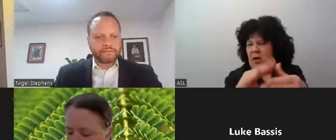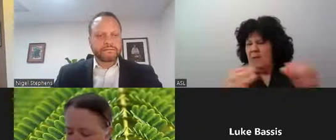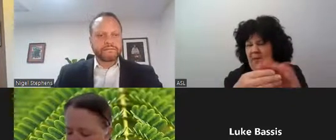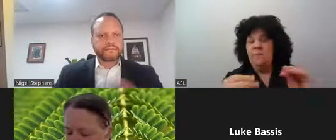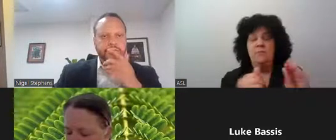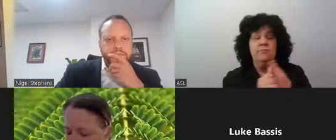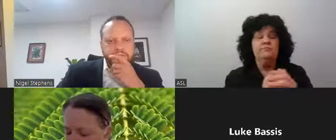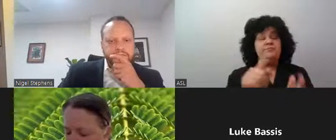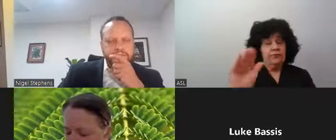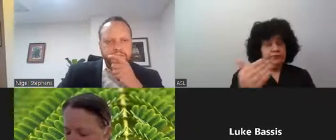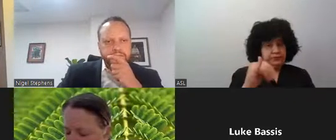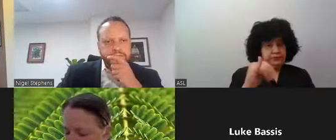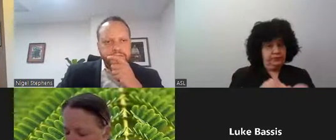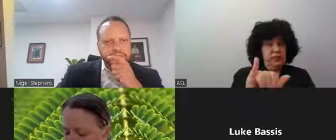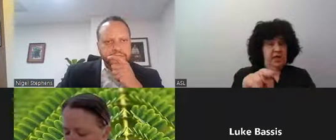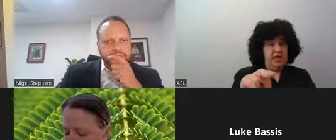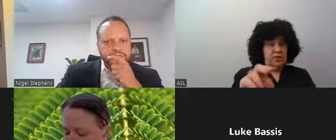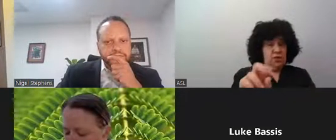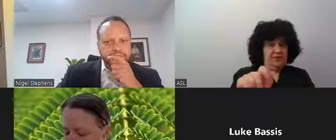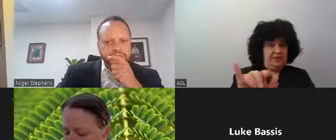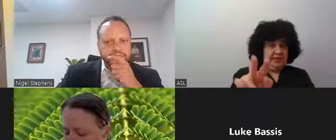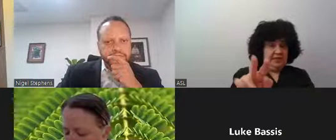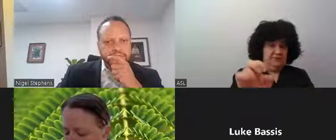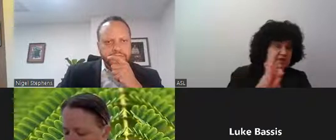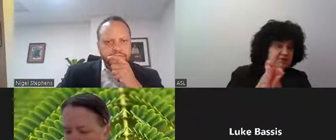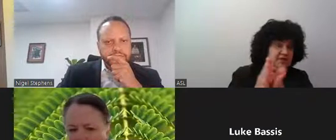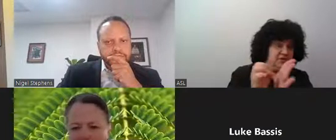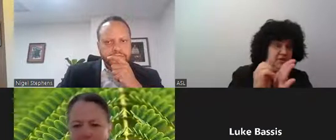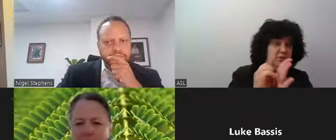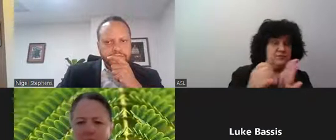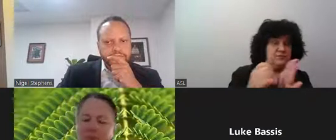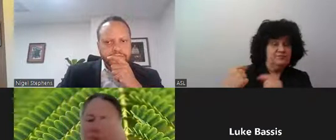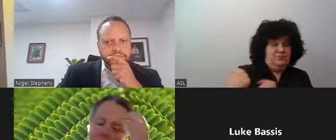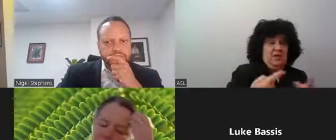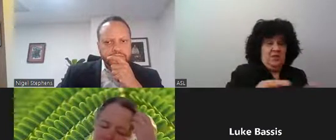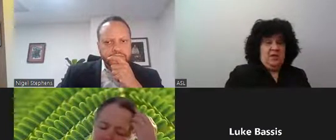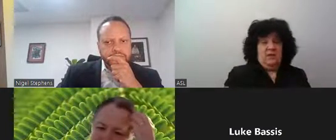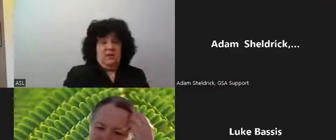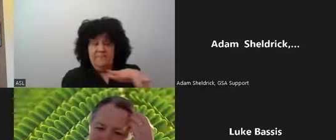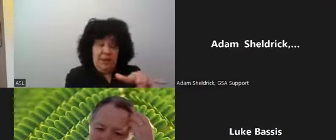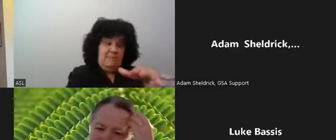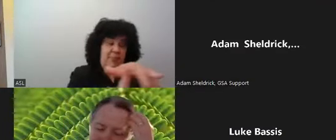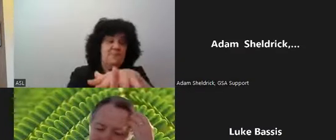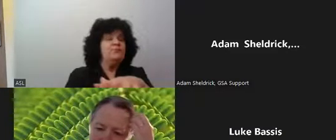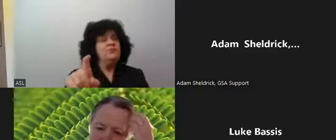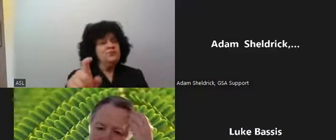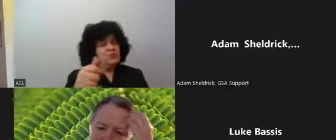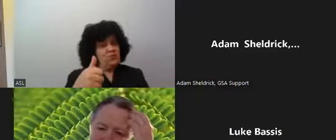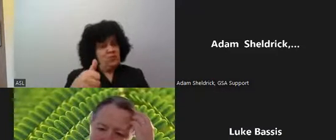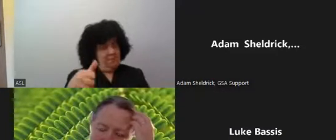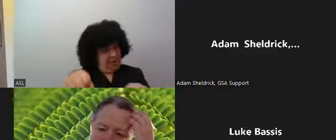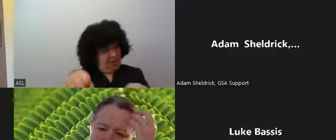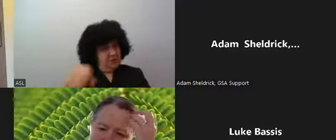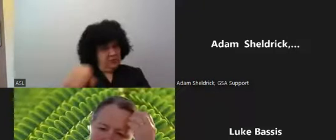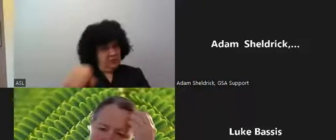these innovative examples have been taking place here and there. Would it be possible then for the committee to